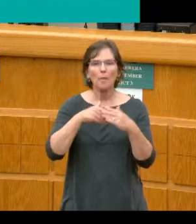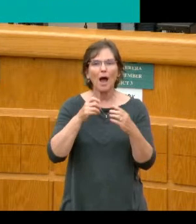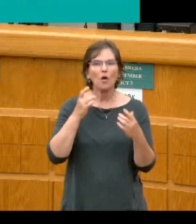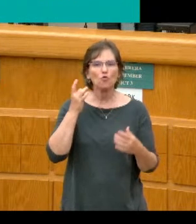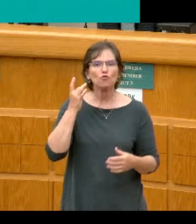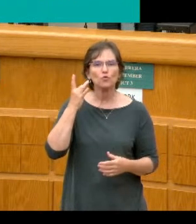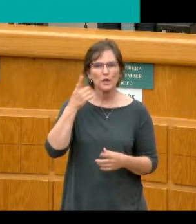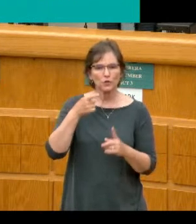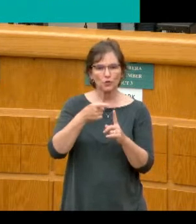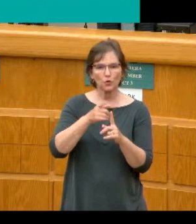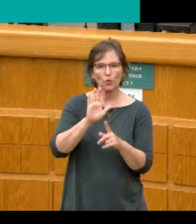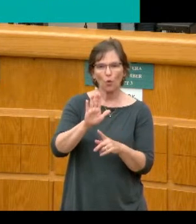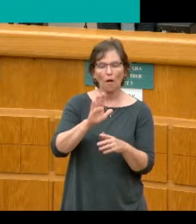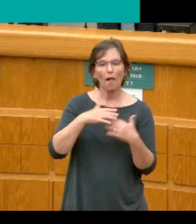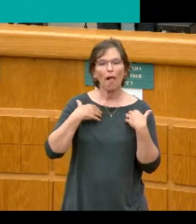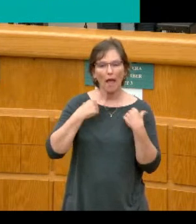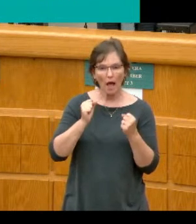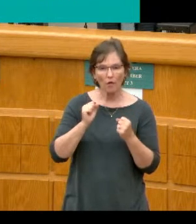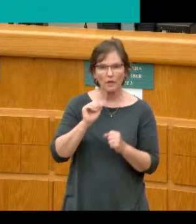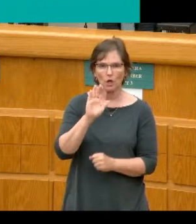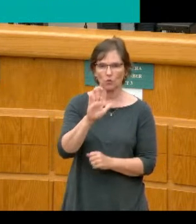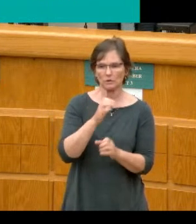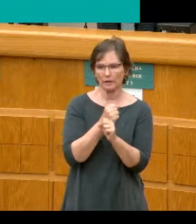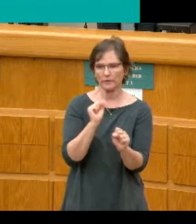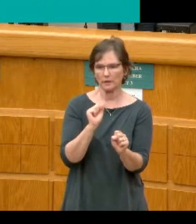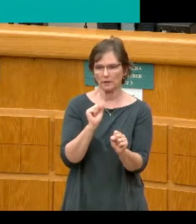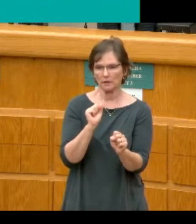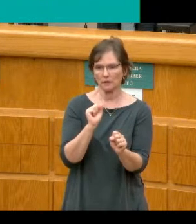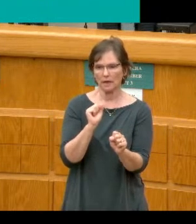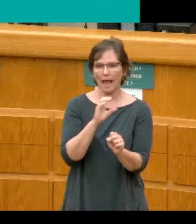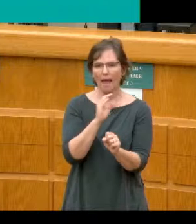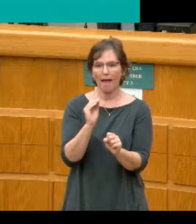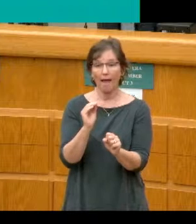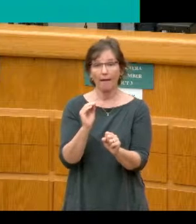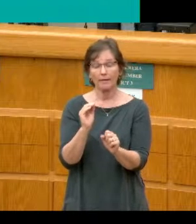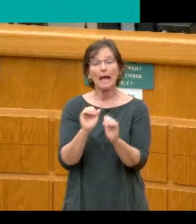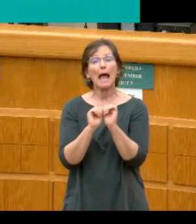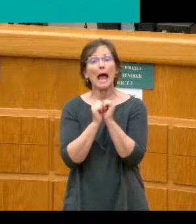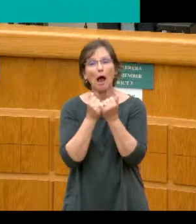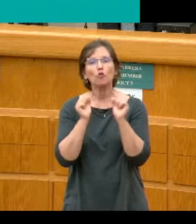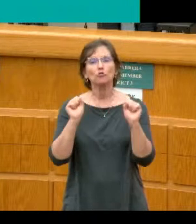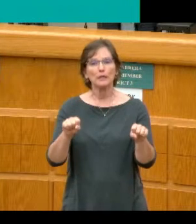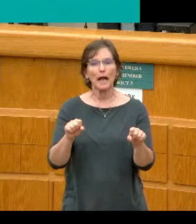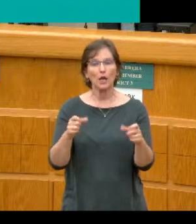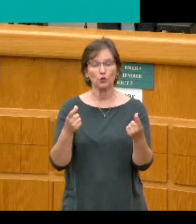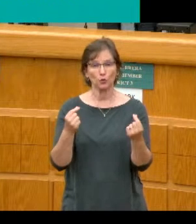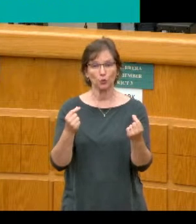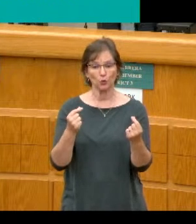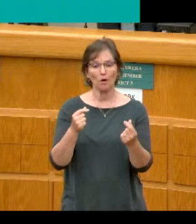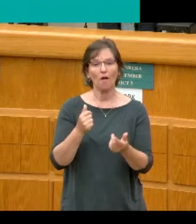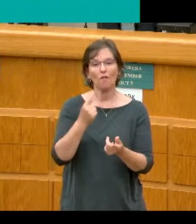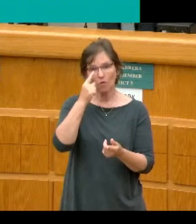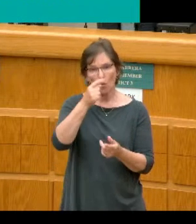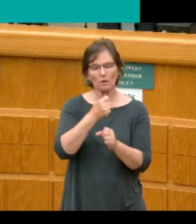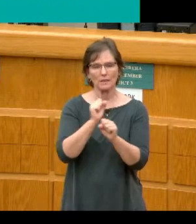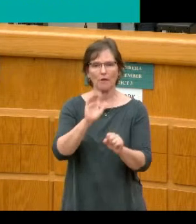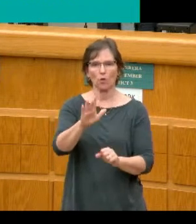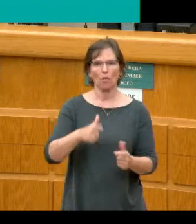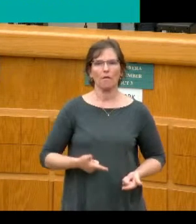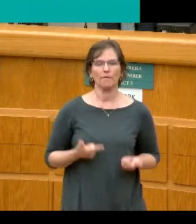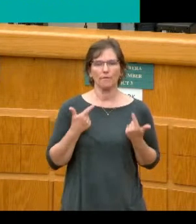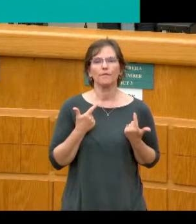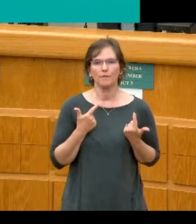statistics. As doctors in the Coastal Bend, we take our responsibility